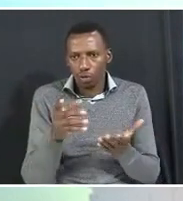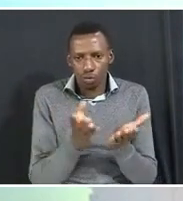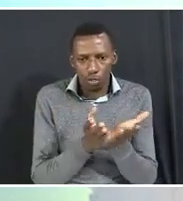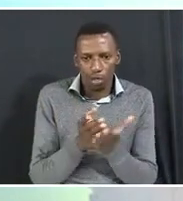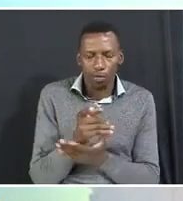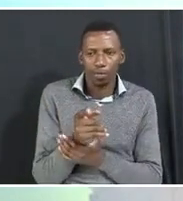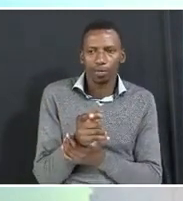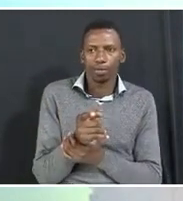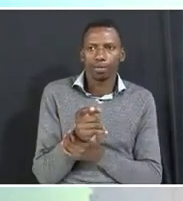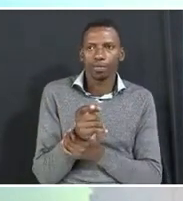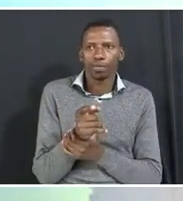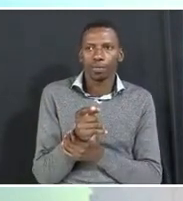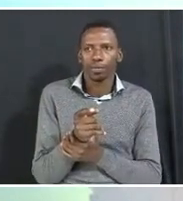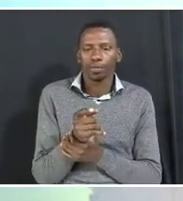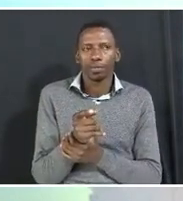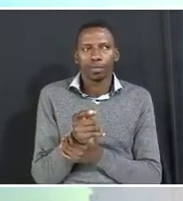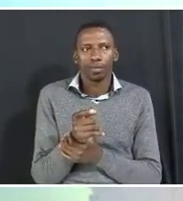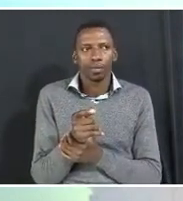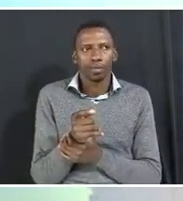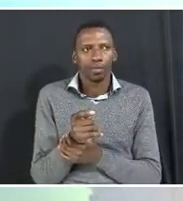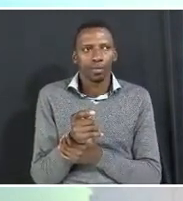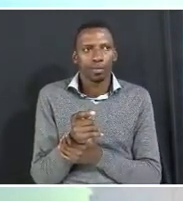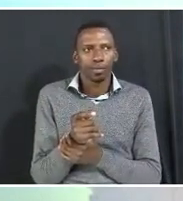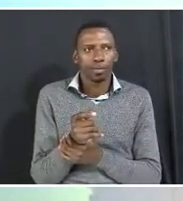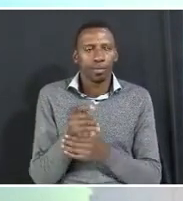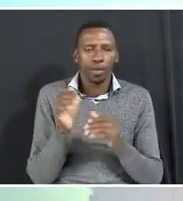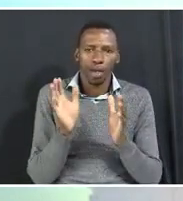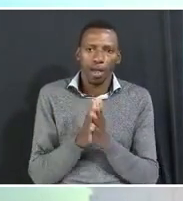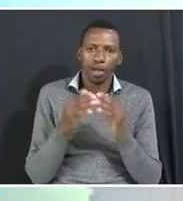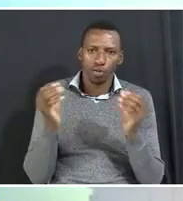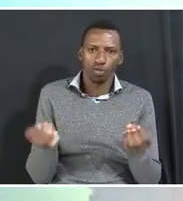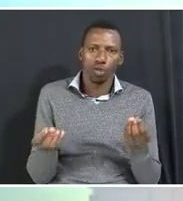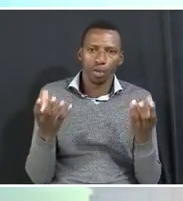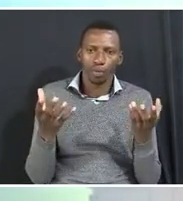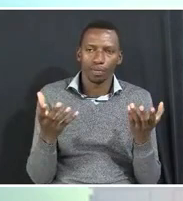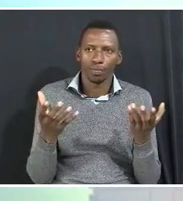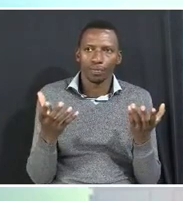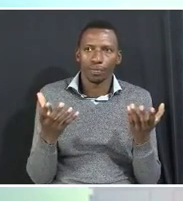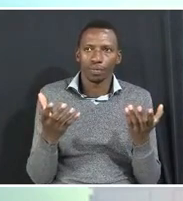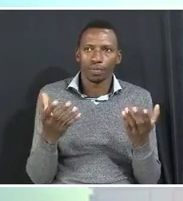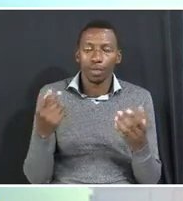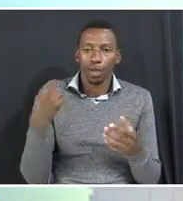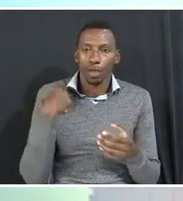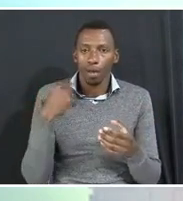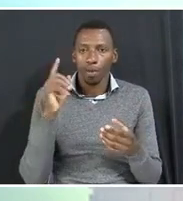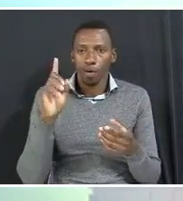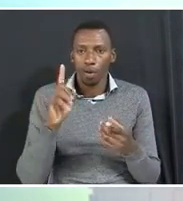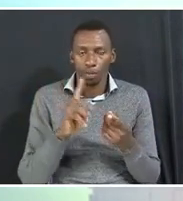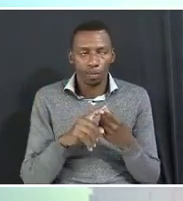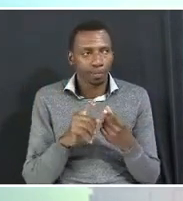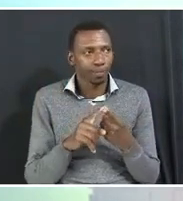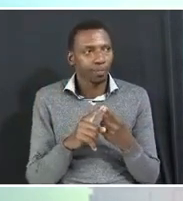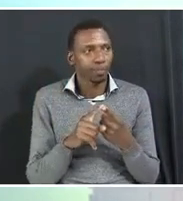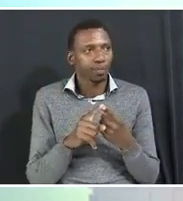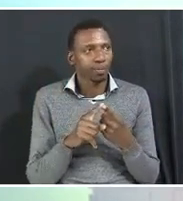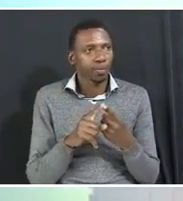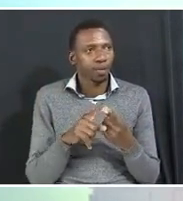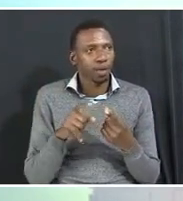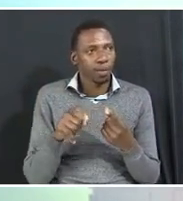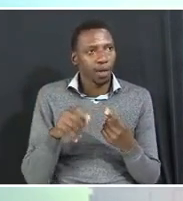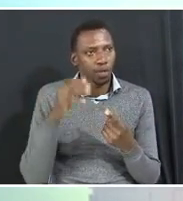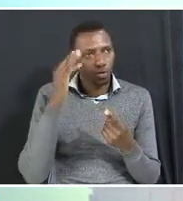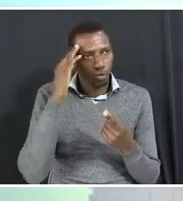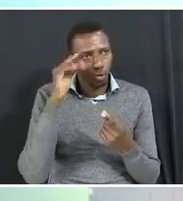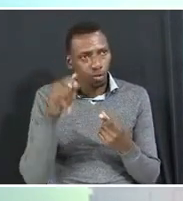it? You know, hallelujah, children of God. So number one, identify it, but